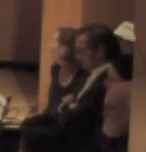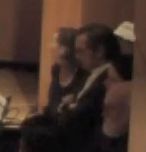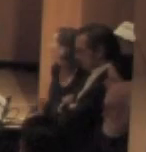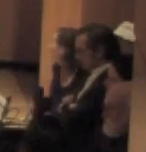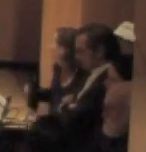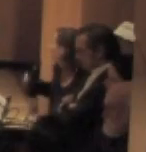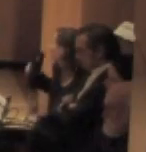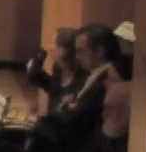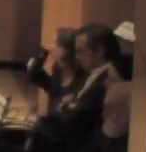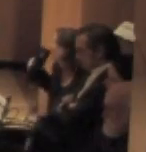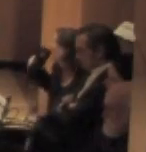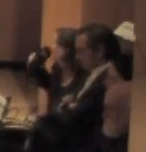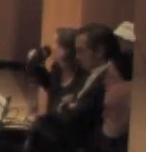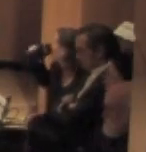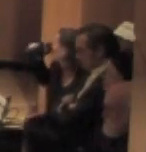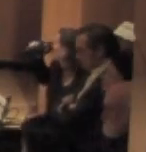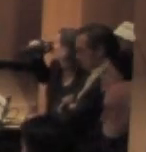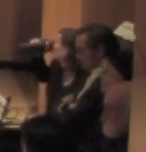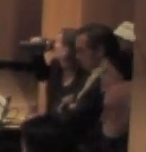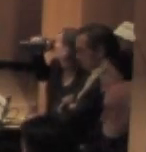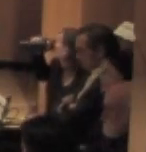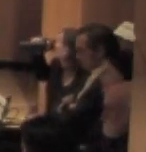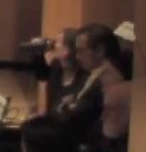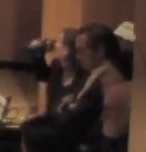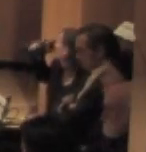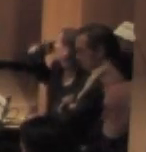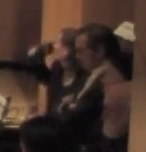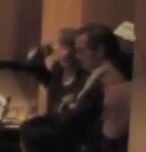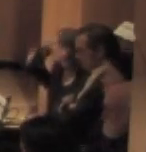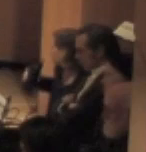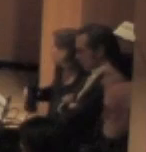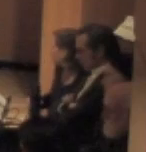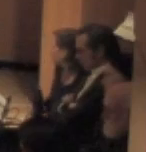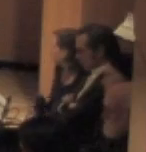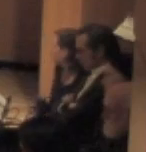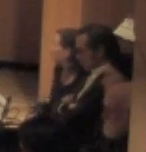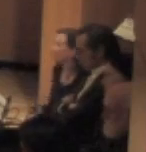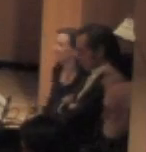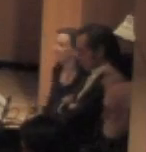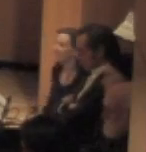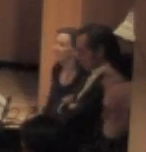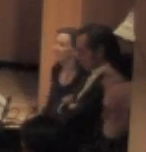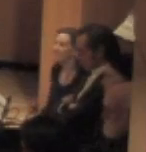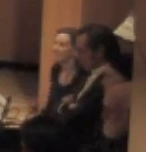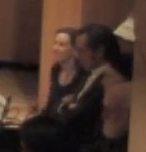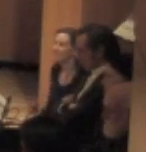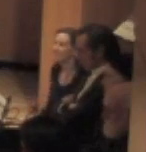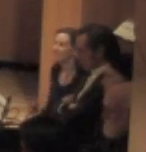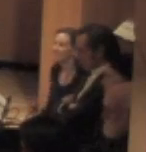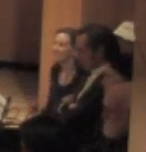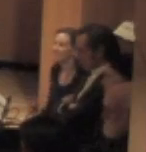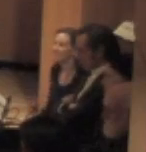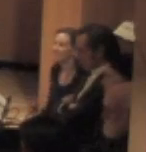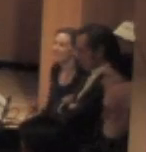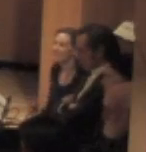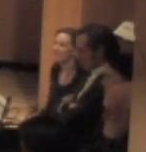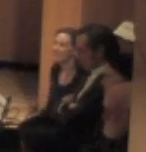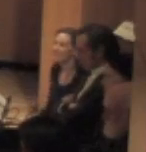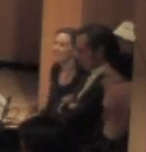yeah she's sleeping yeah it looks like it she must be